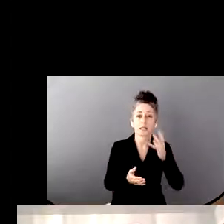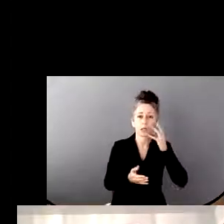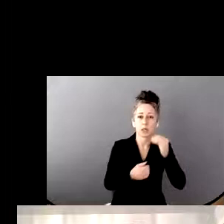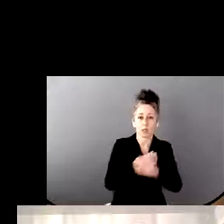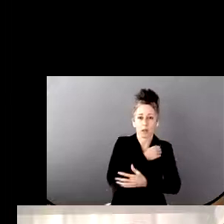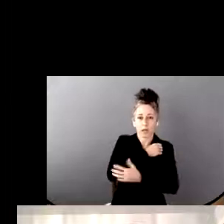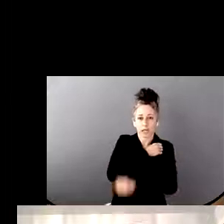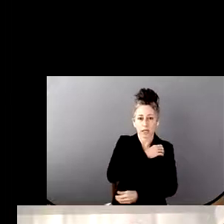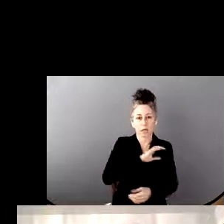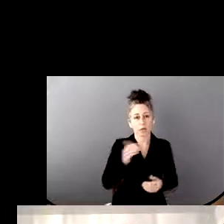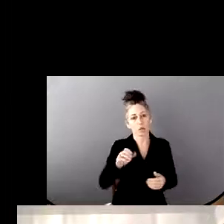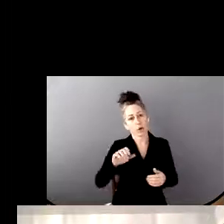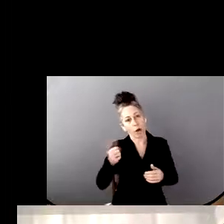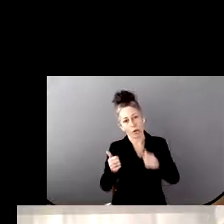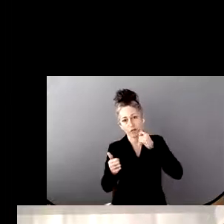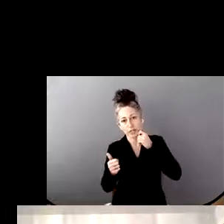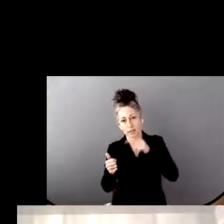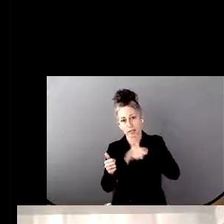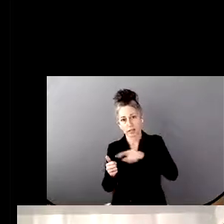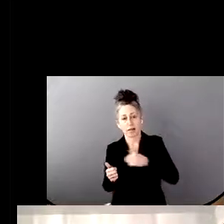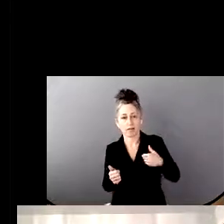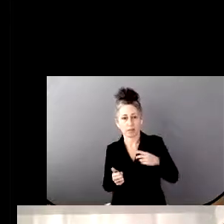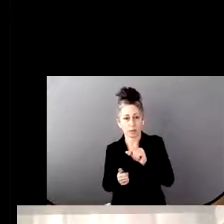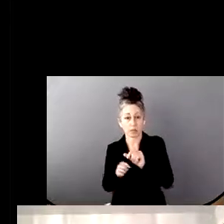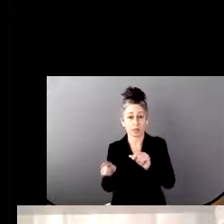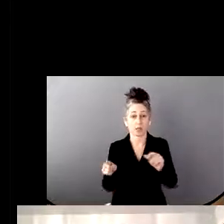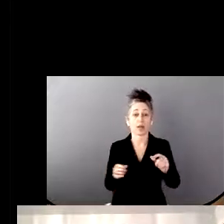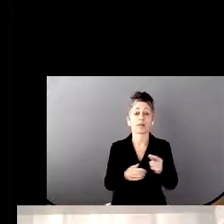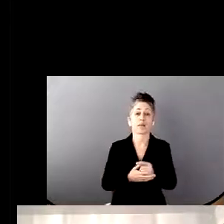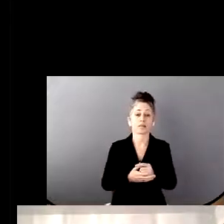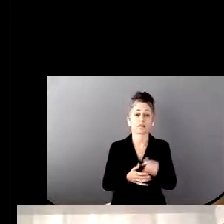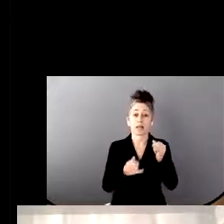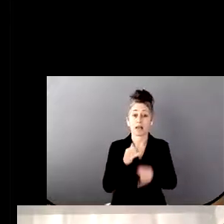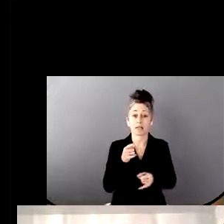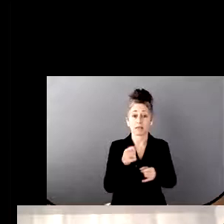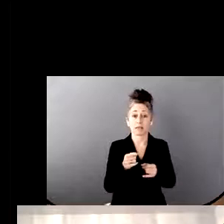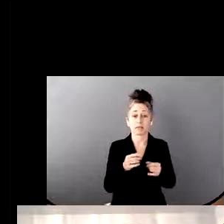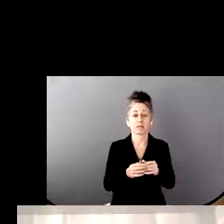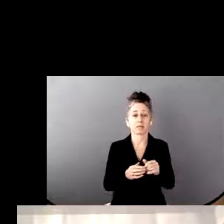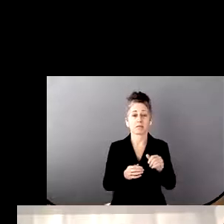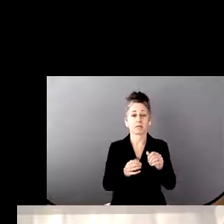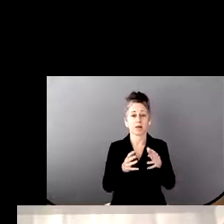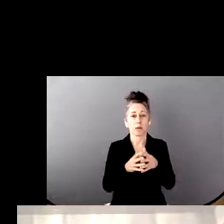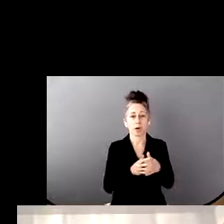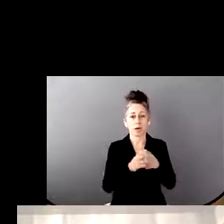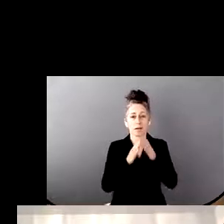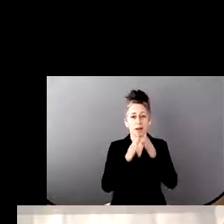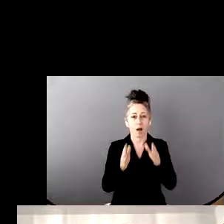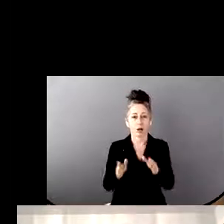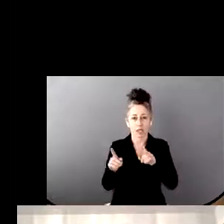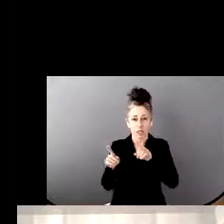with disabilities. Lastly, we looked at housing, and this came from the American Housing Survey.